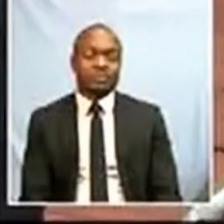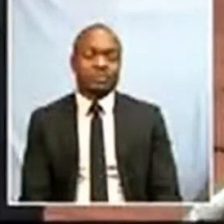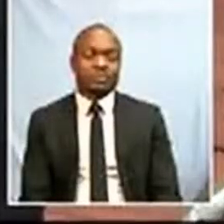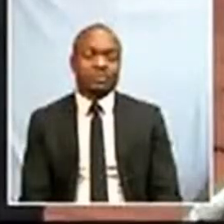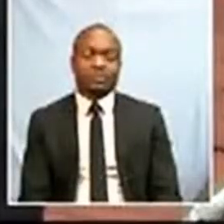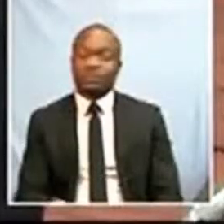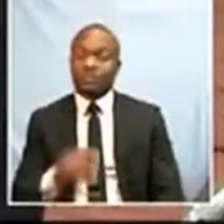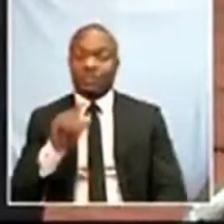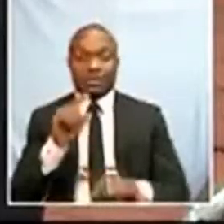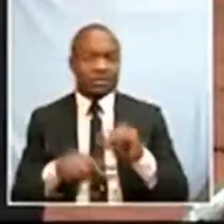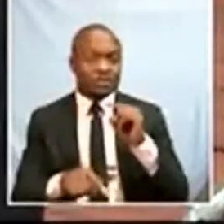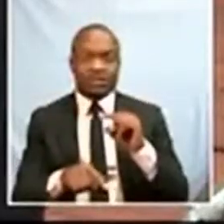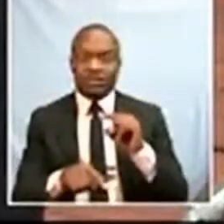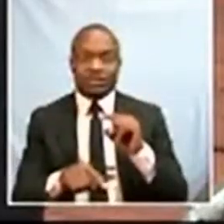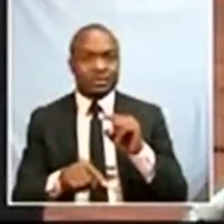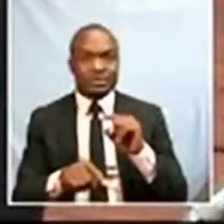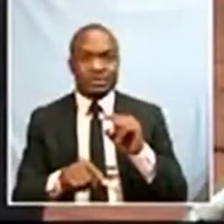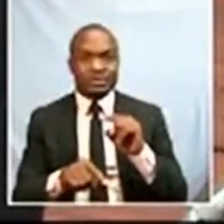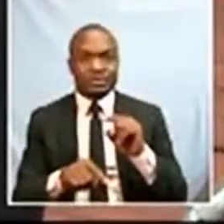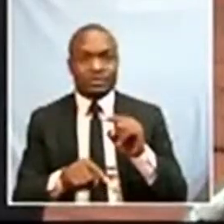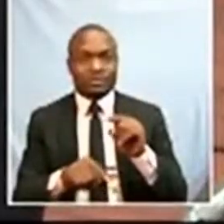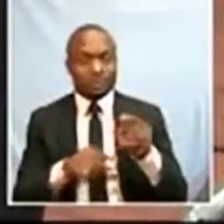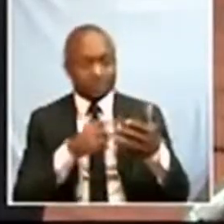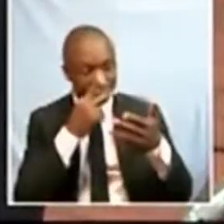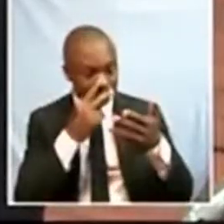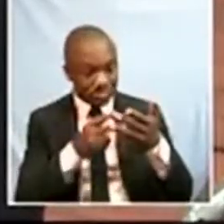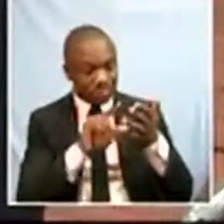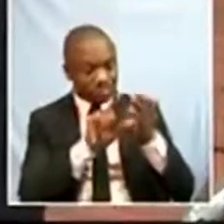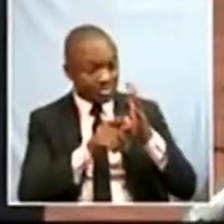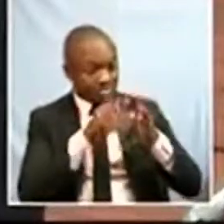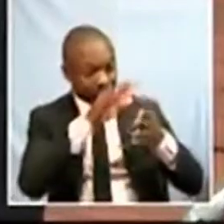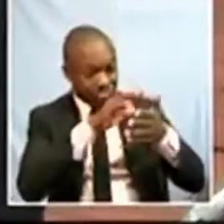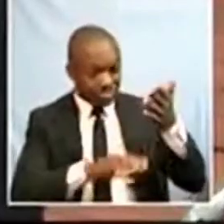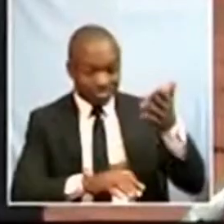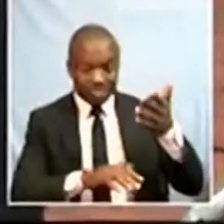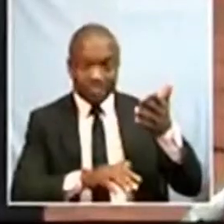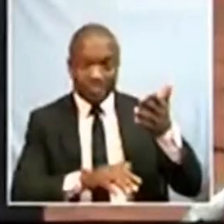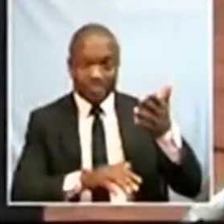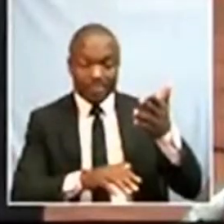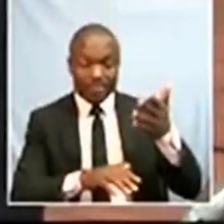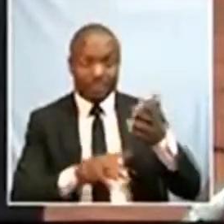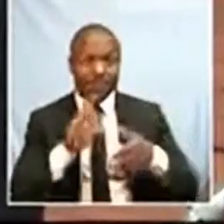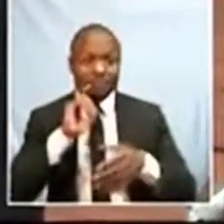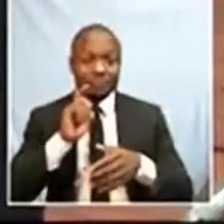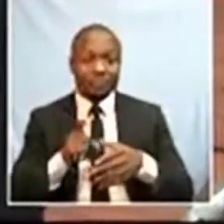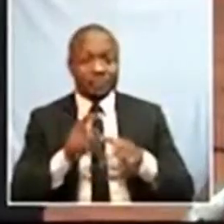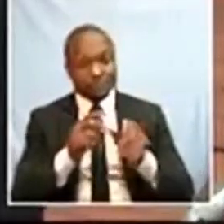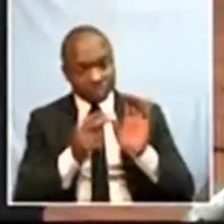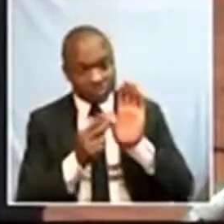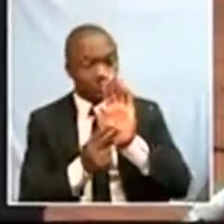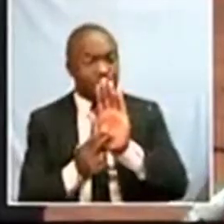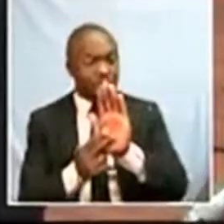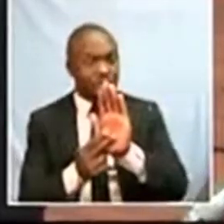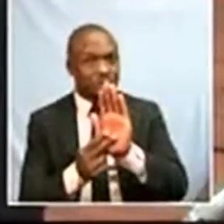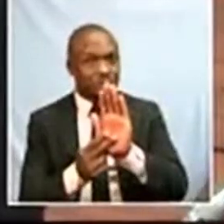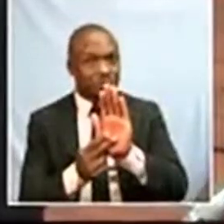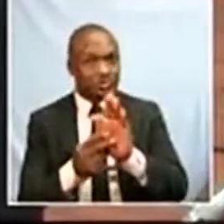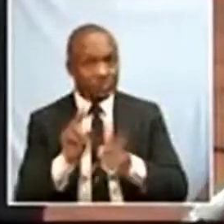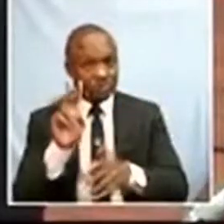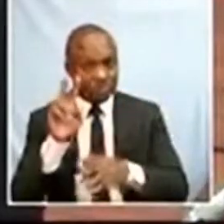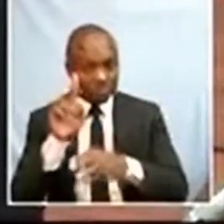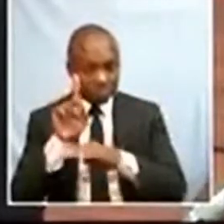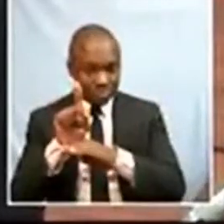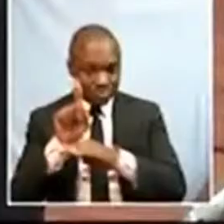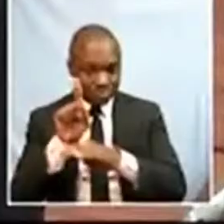I'm unable to get through to the procurement minute, which is supposed to read the two